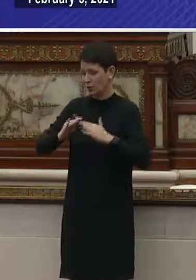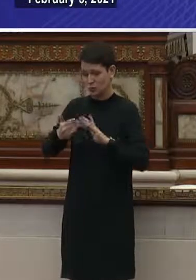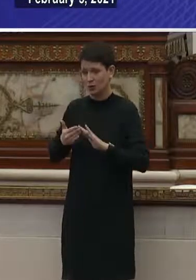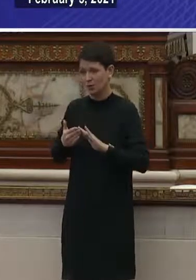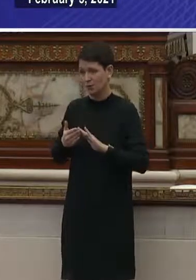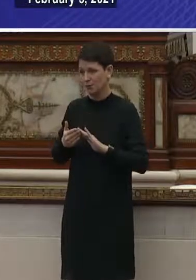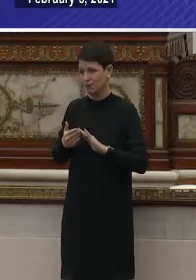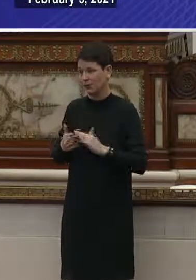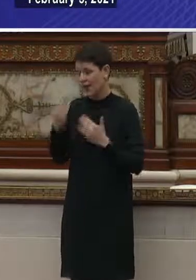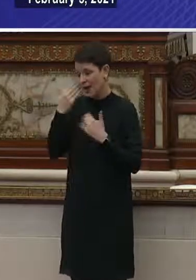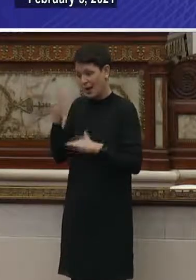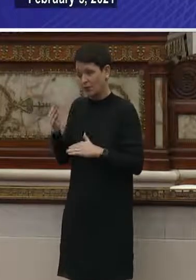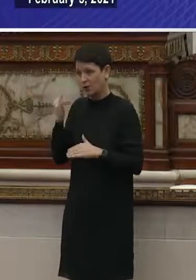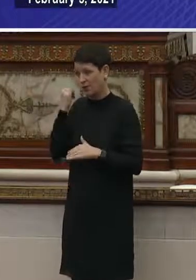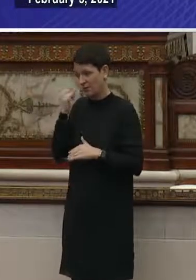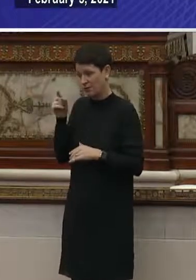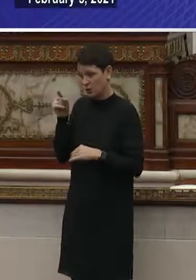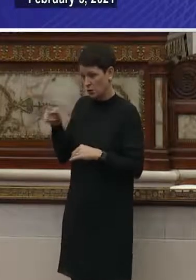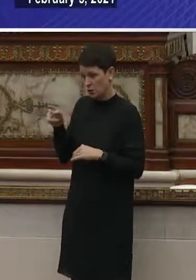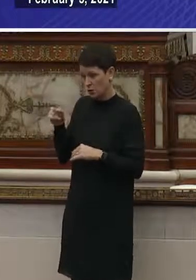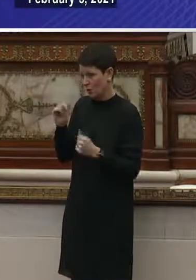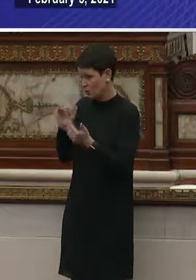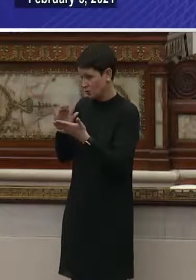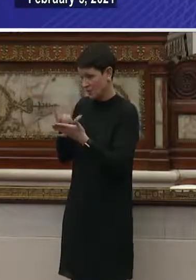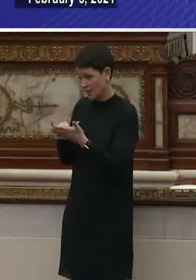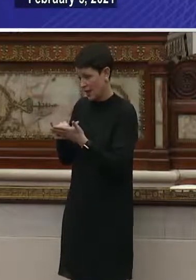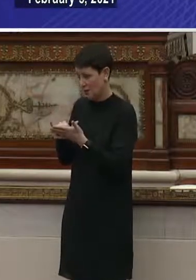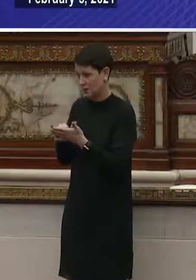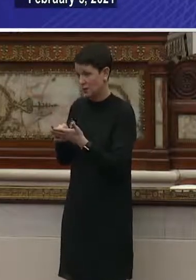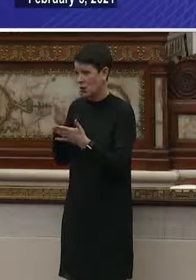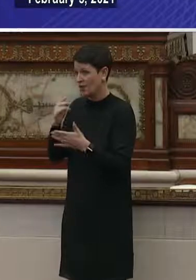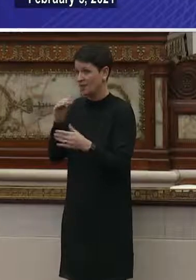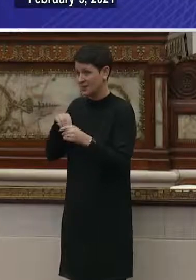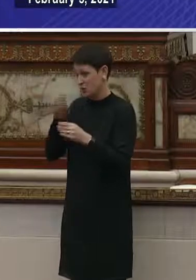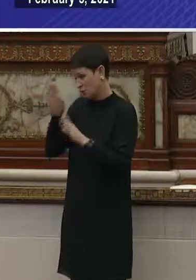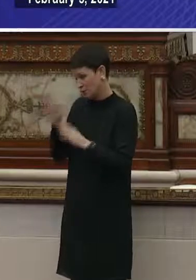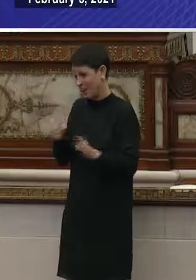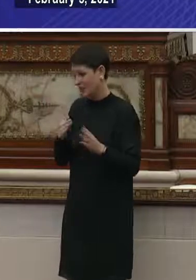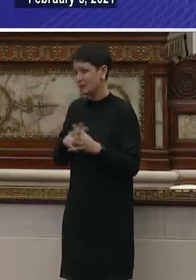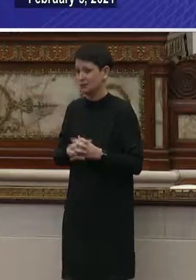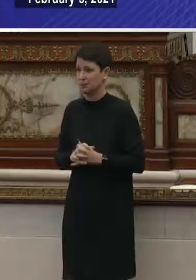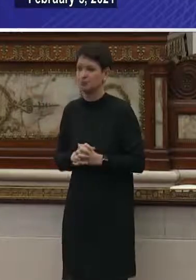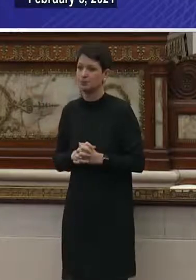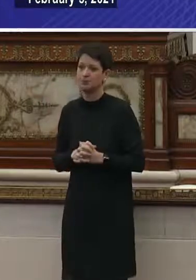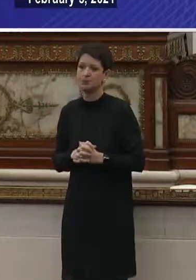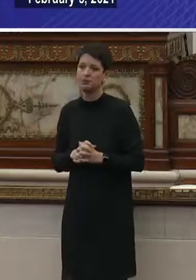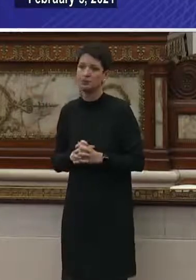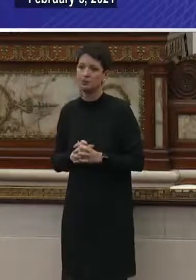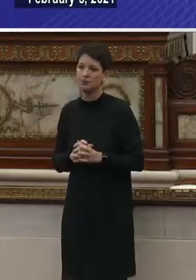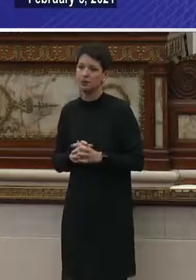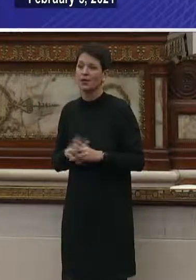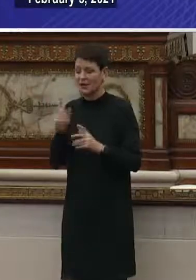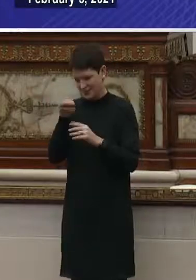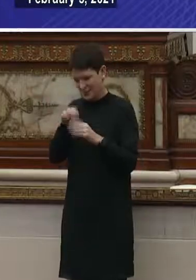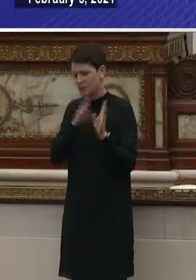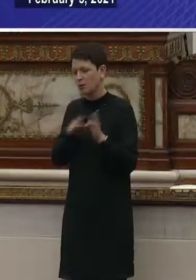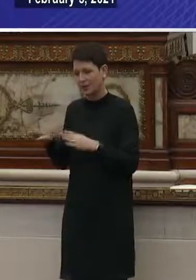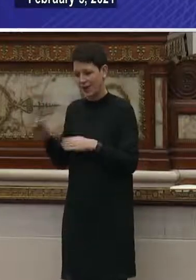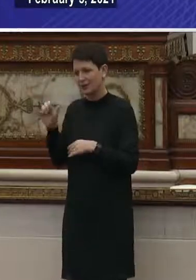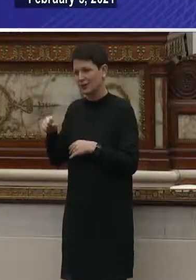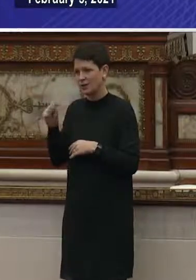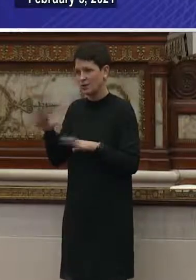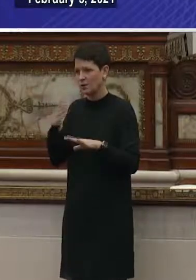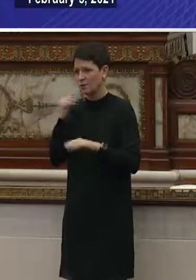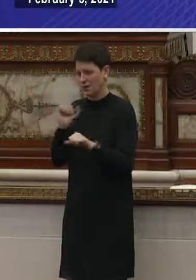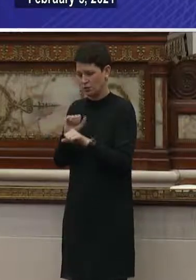So I don't know that if you want to address that or if that's in your plans. It is in our plans to do a